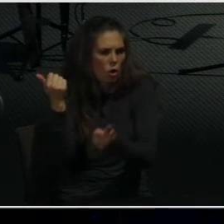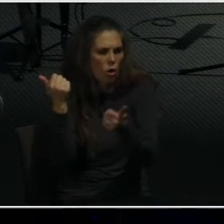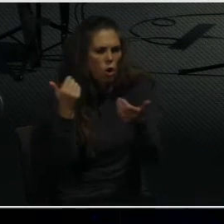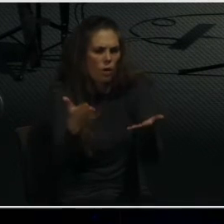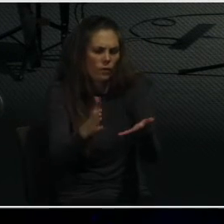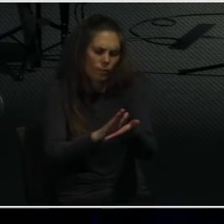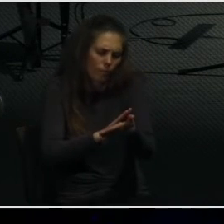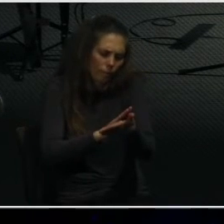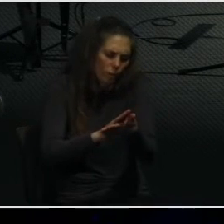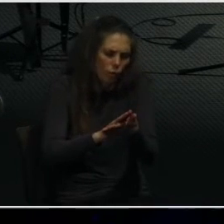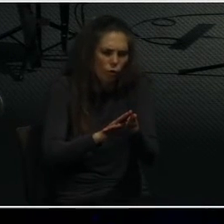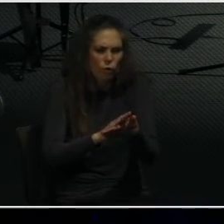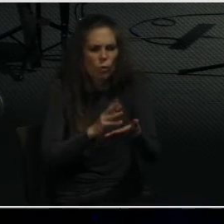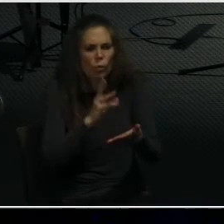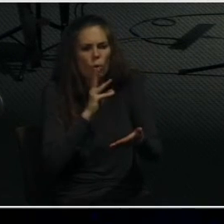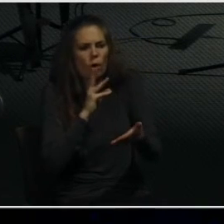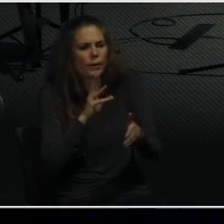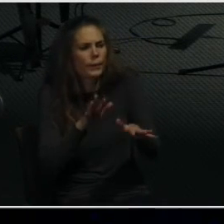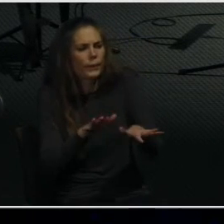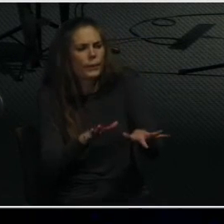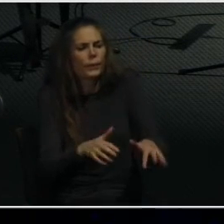water.